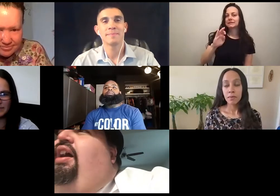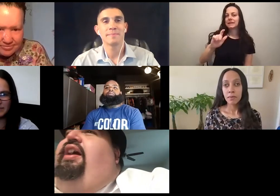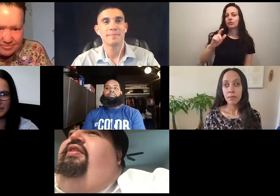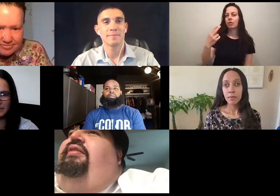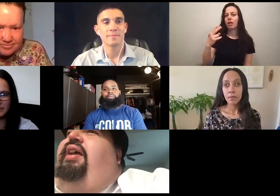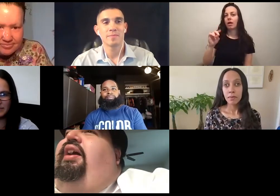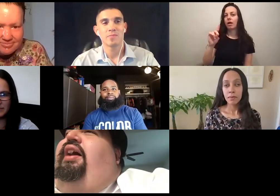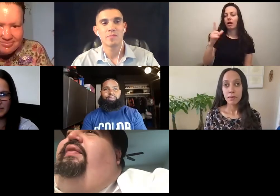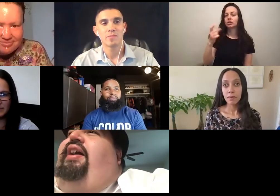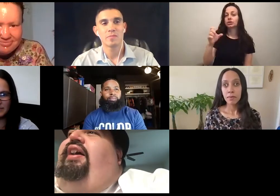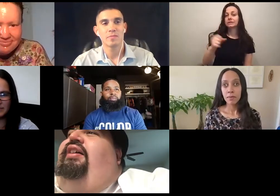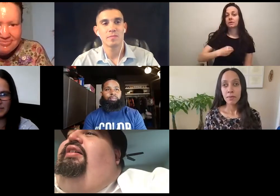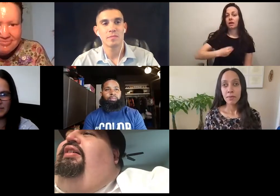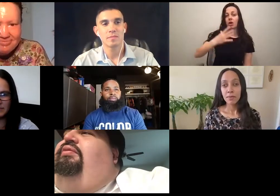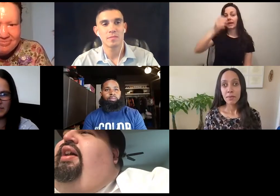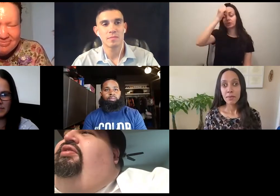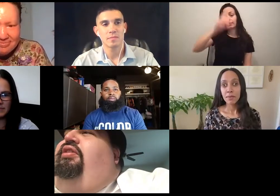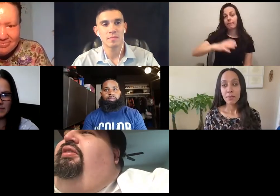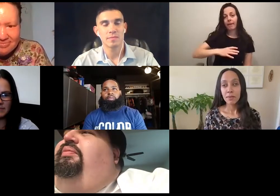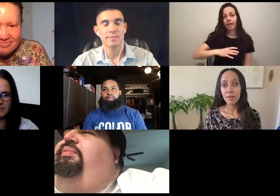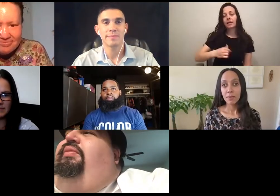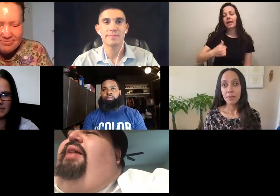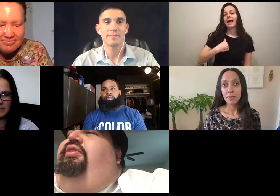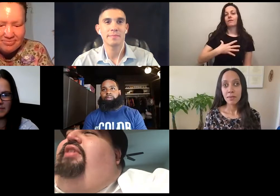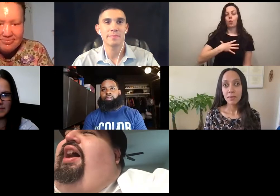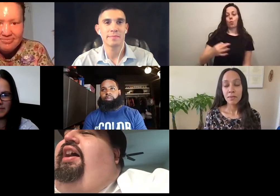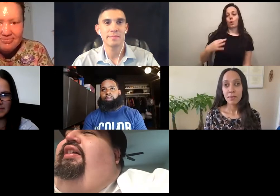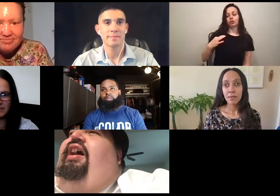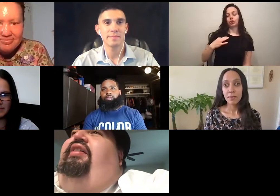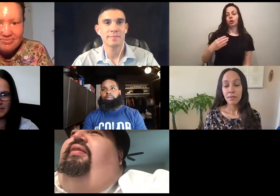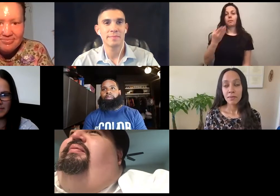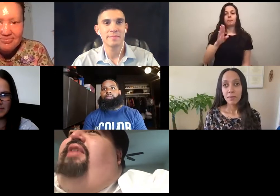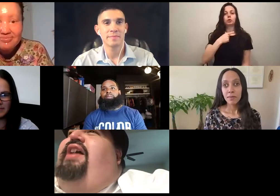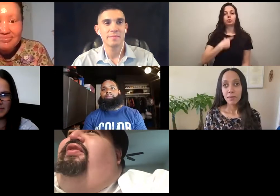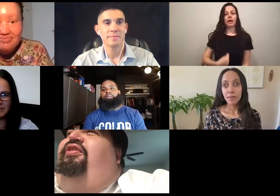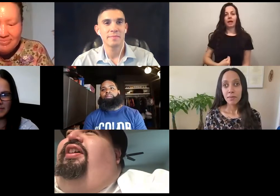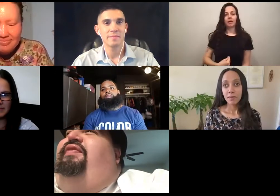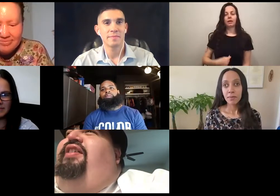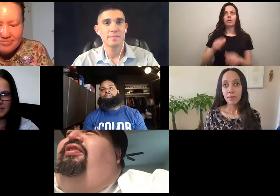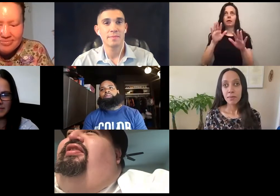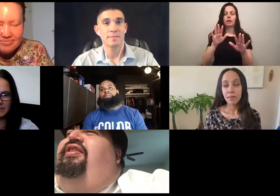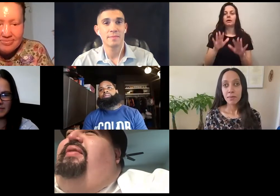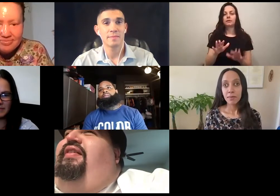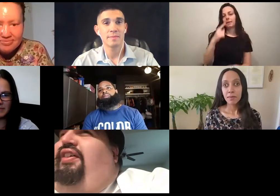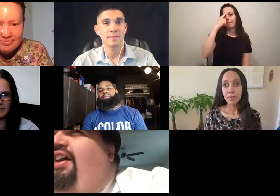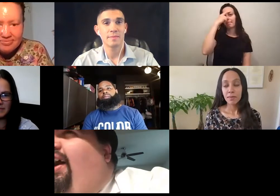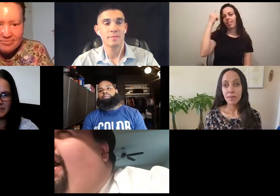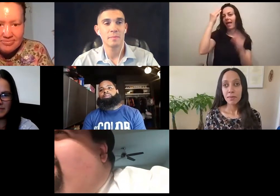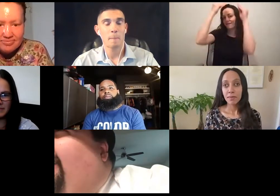a Caucasian man. I've got a white shirt, blue tie, awesome black fedora, if I do say so